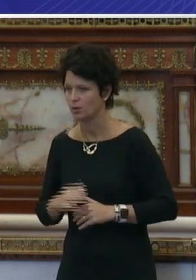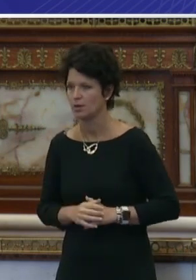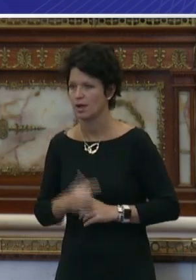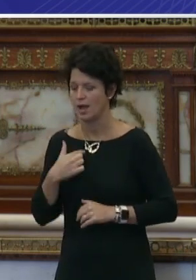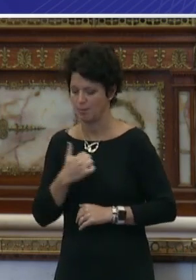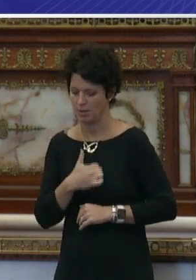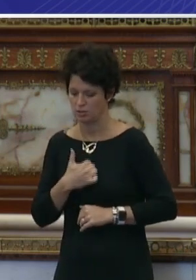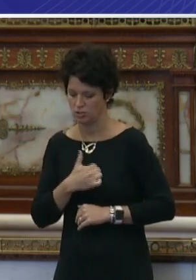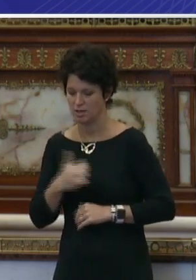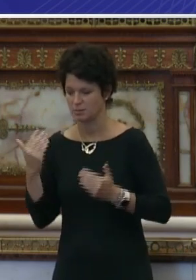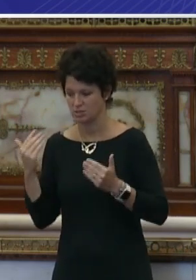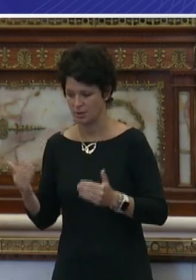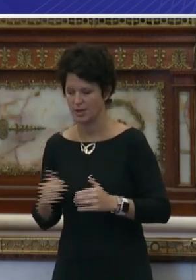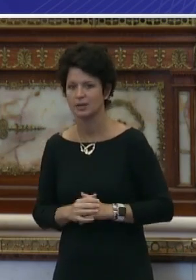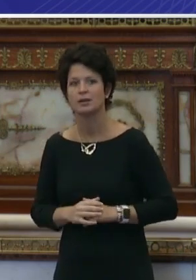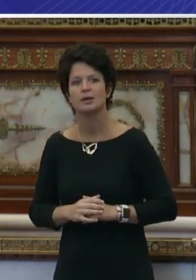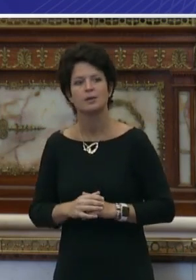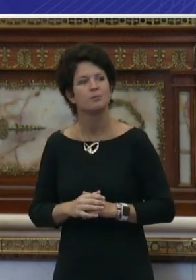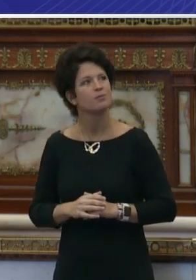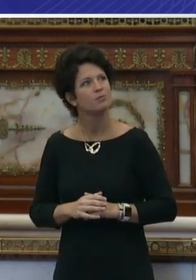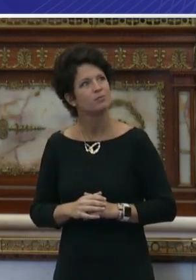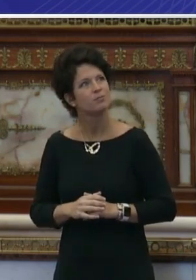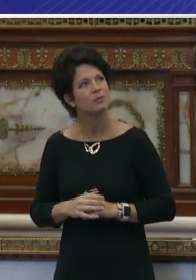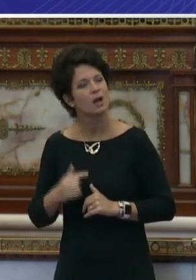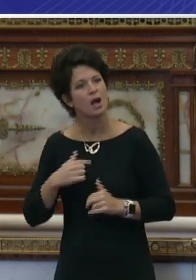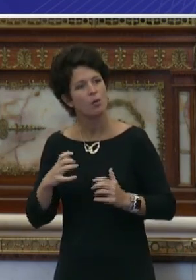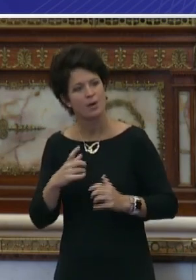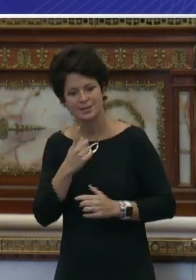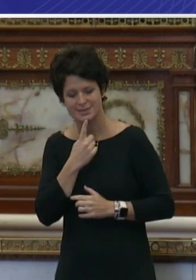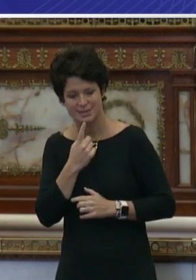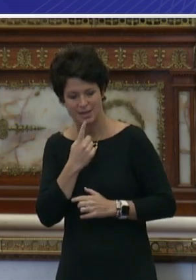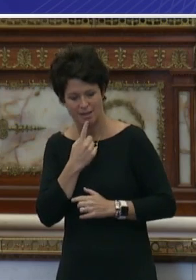do apologize. If you want to go to the Okay, I just want to say,